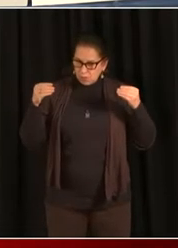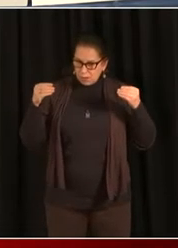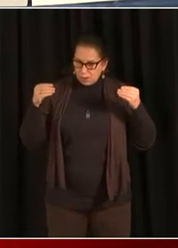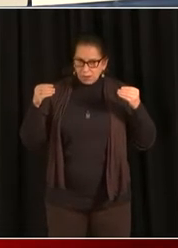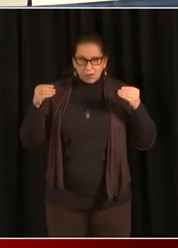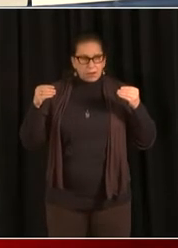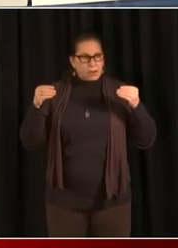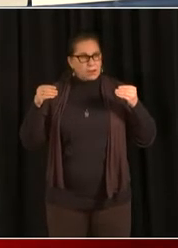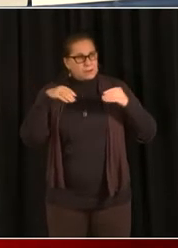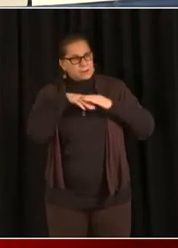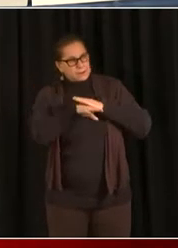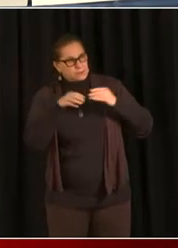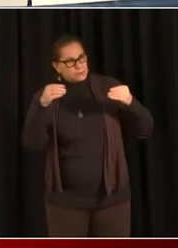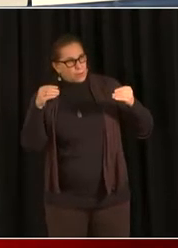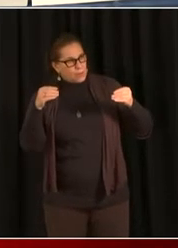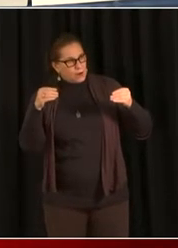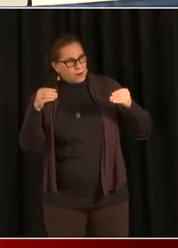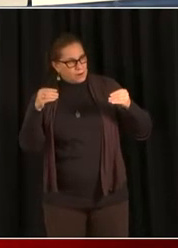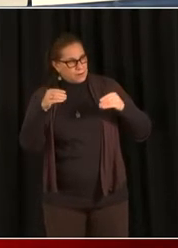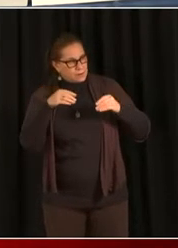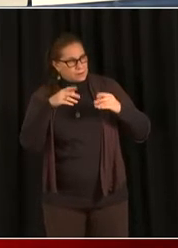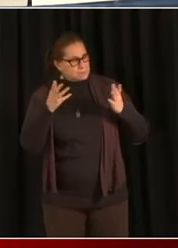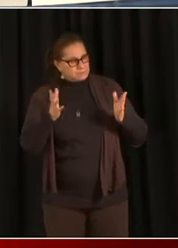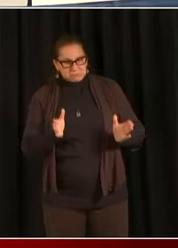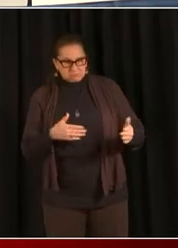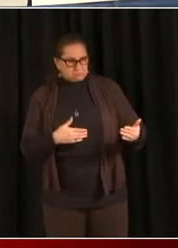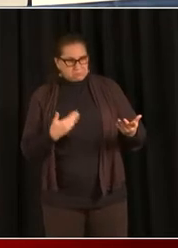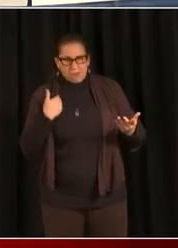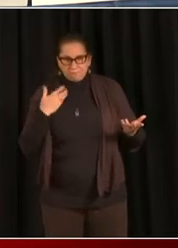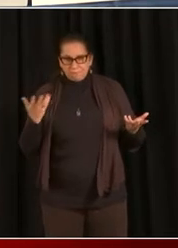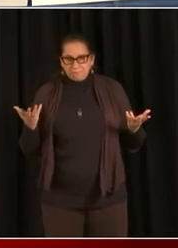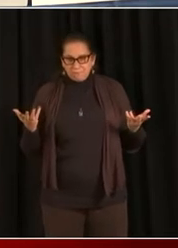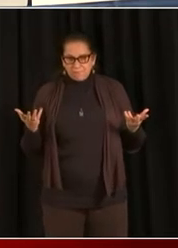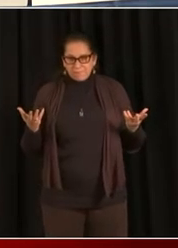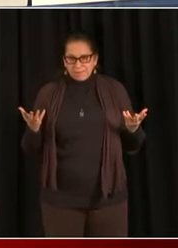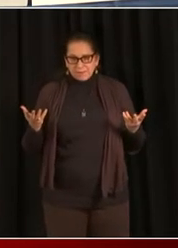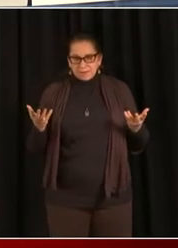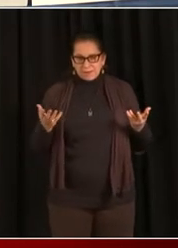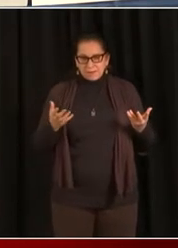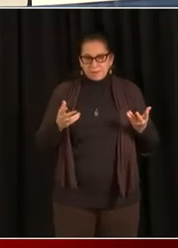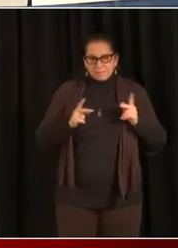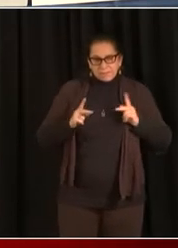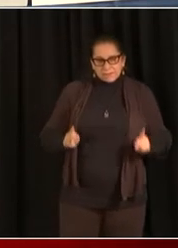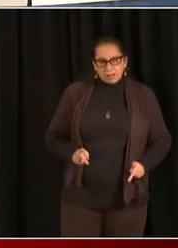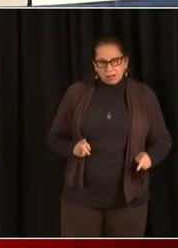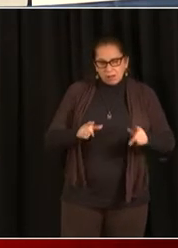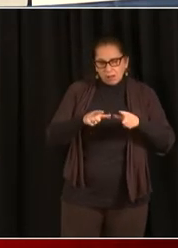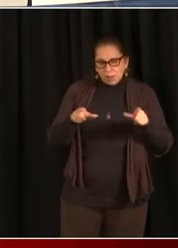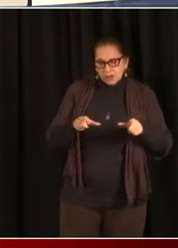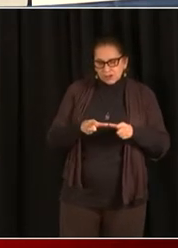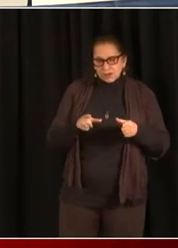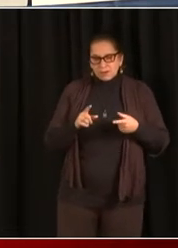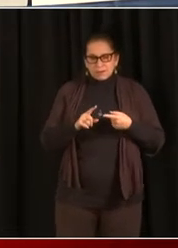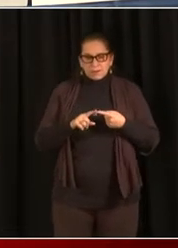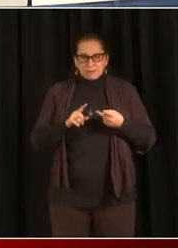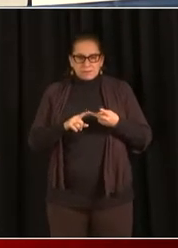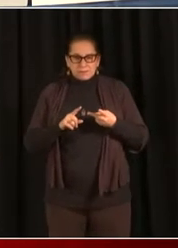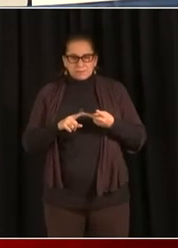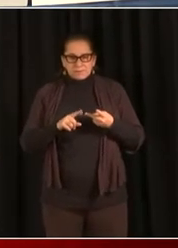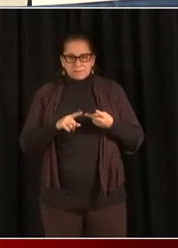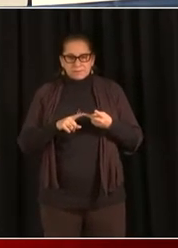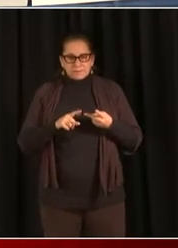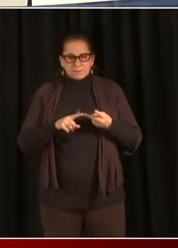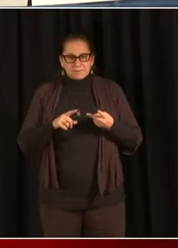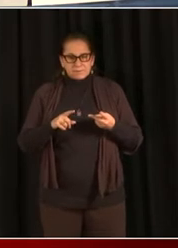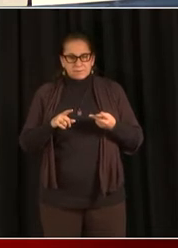continue to move through this, let's talk a little bit about the eligibility requirements. Again, physical location. A for-profit storefront